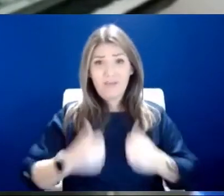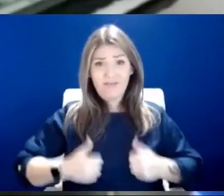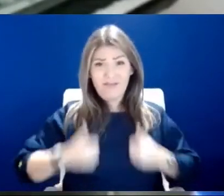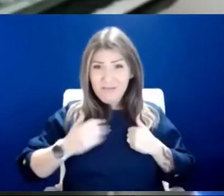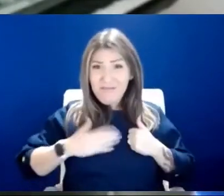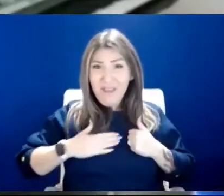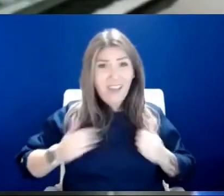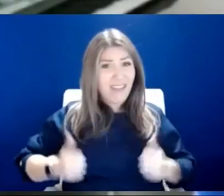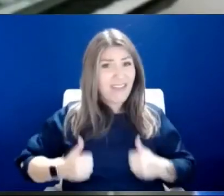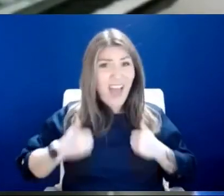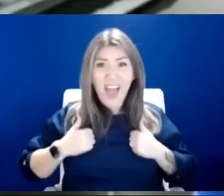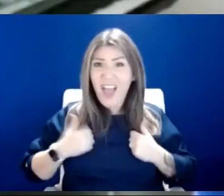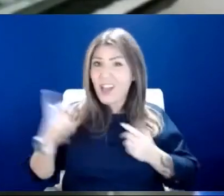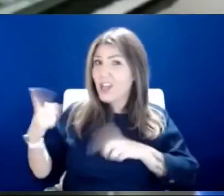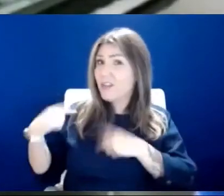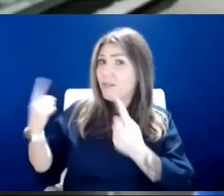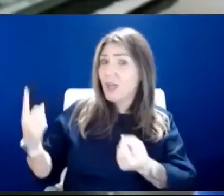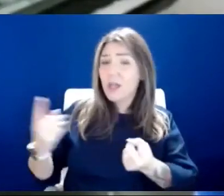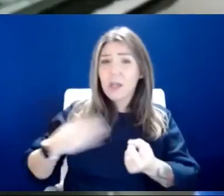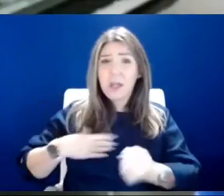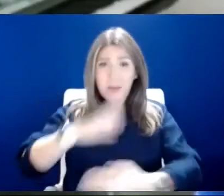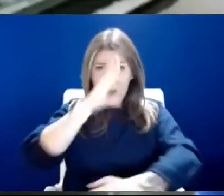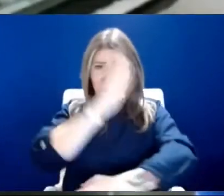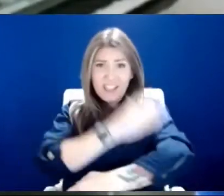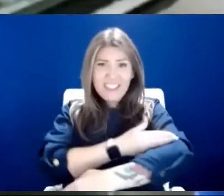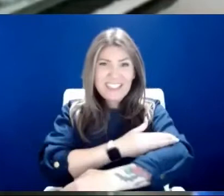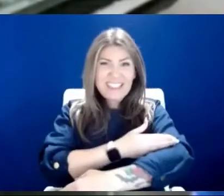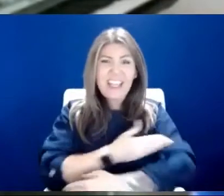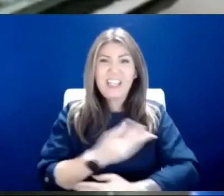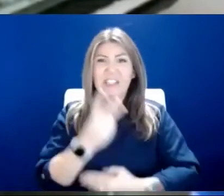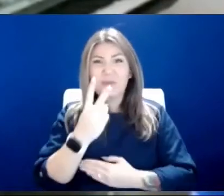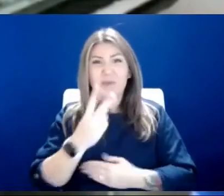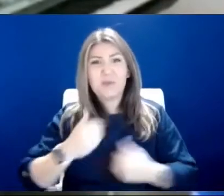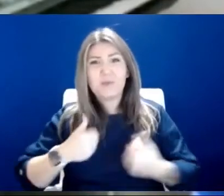I wanted my son, he's got two young kids.